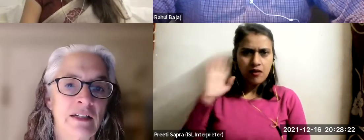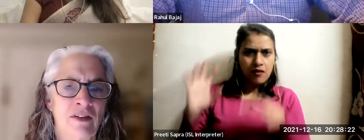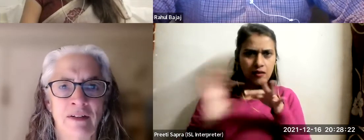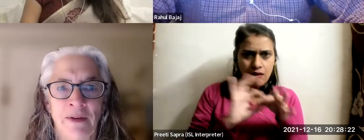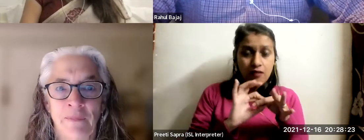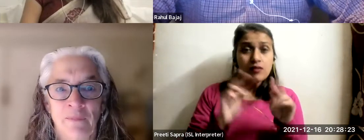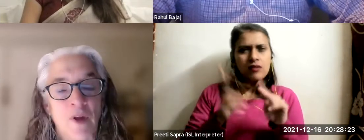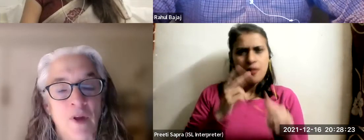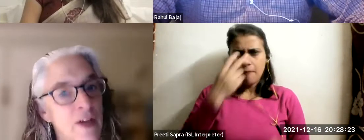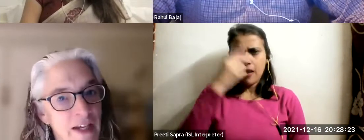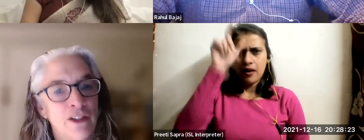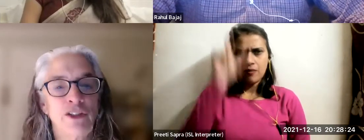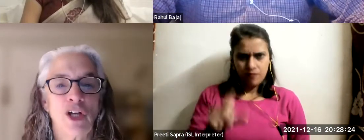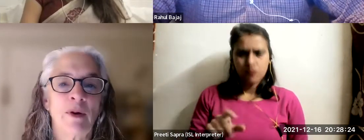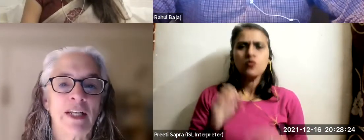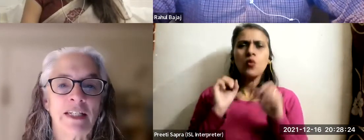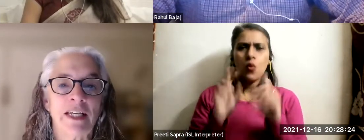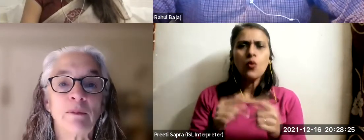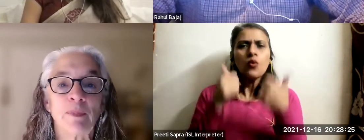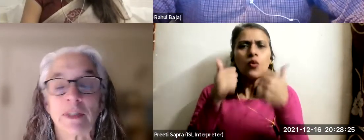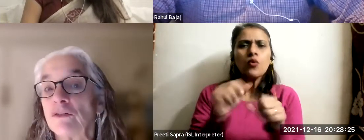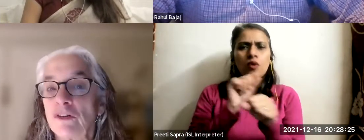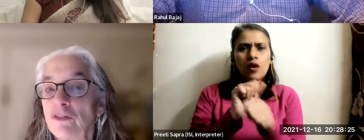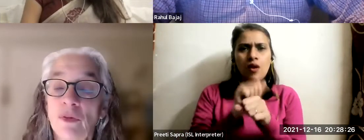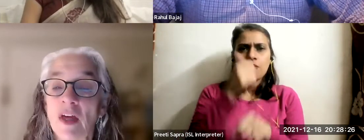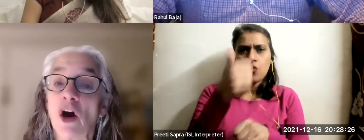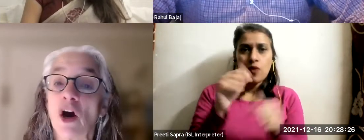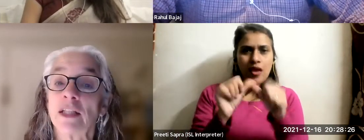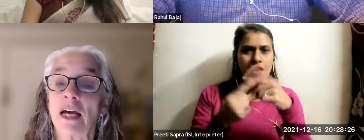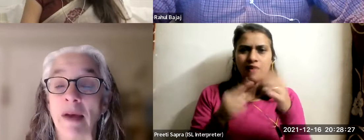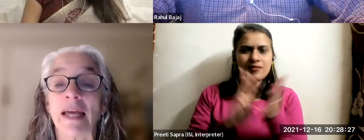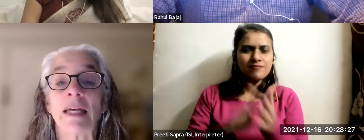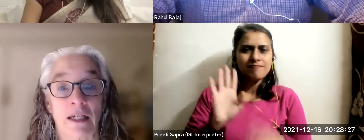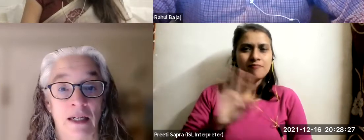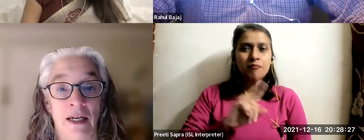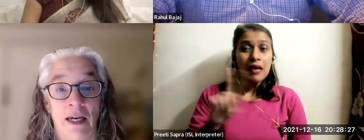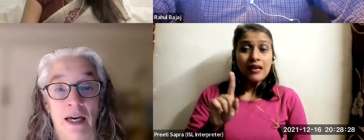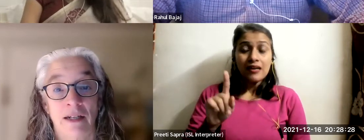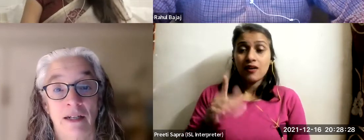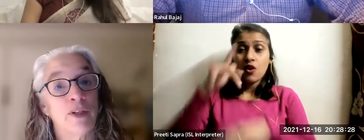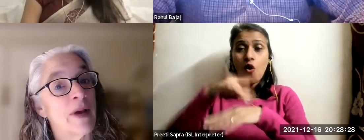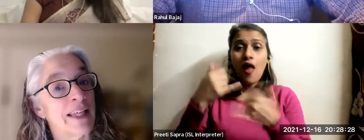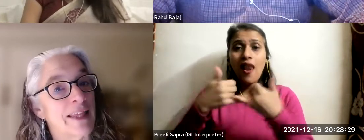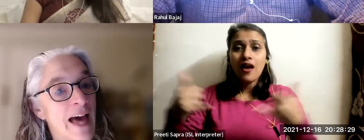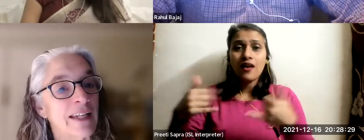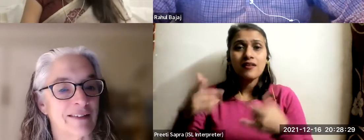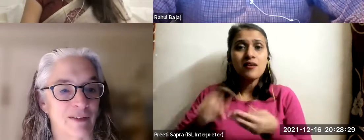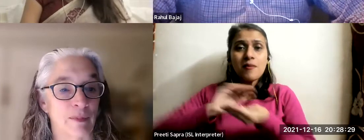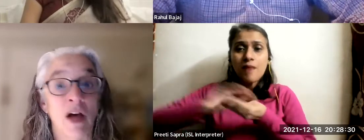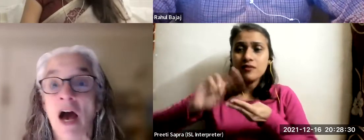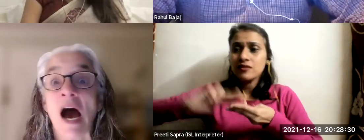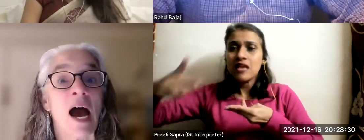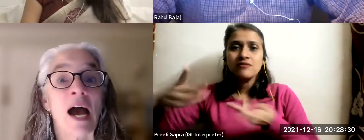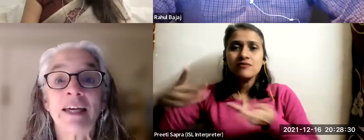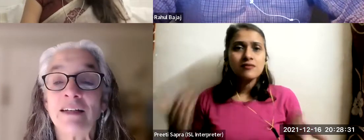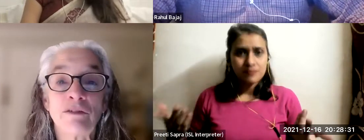blind clients said, okay, good job on ATMs, but there's this new thing, online banking. And if we don't make that